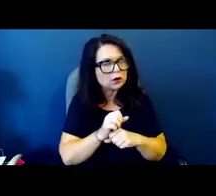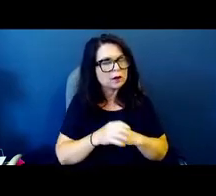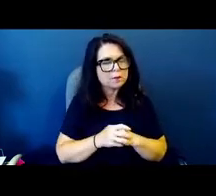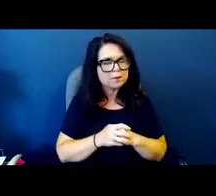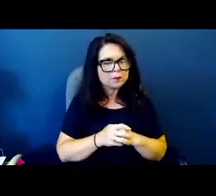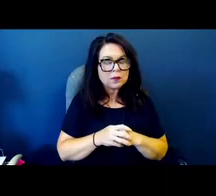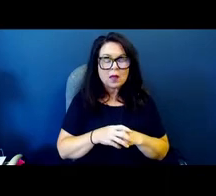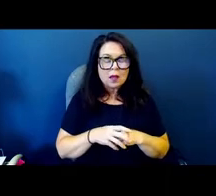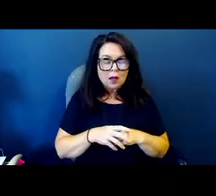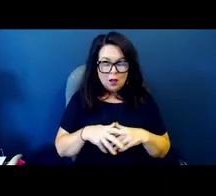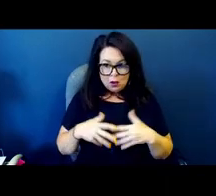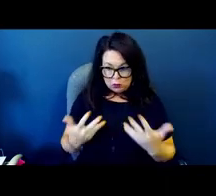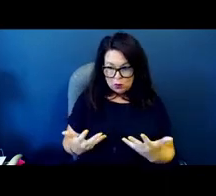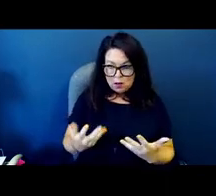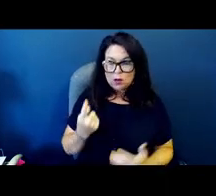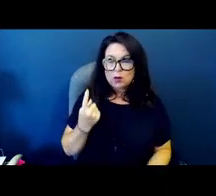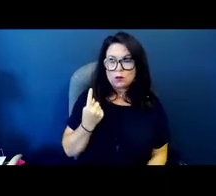Well, one of